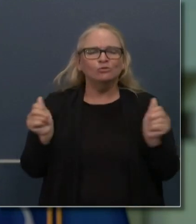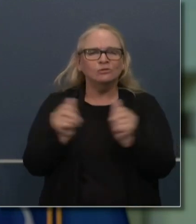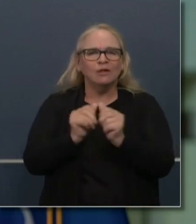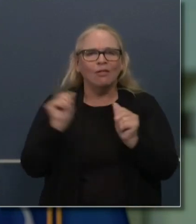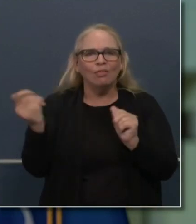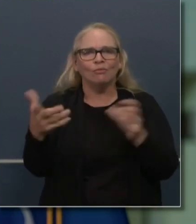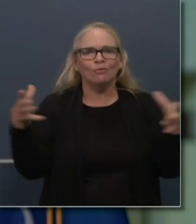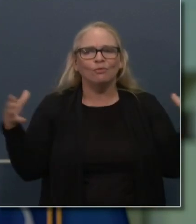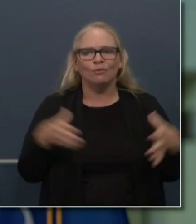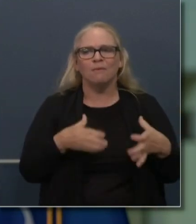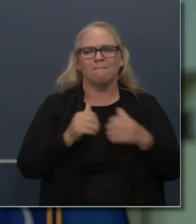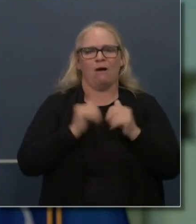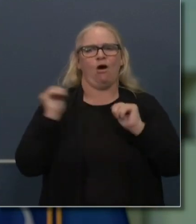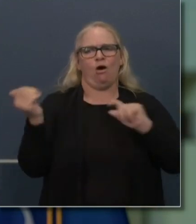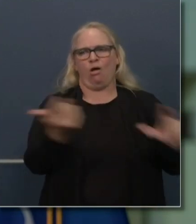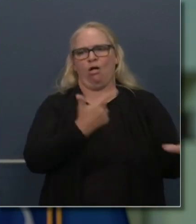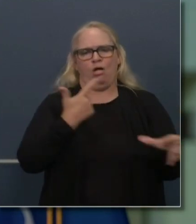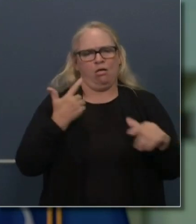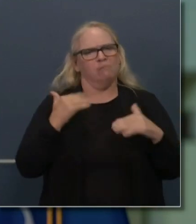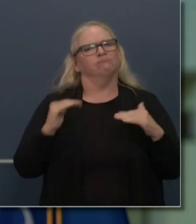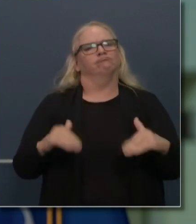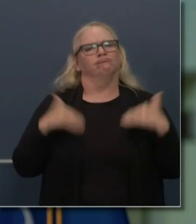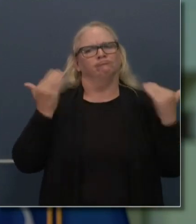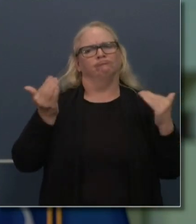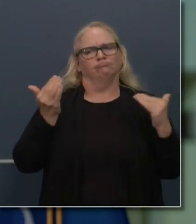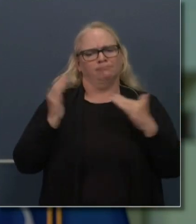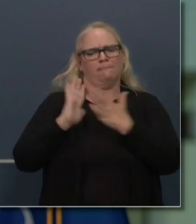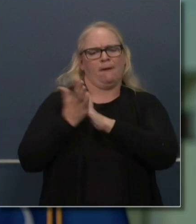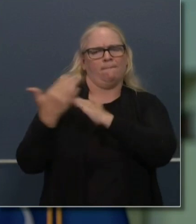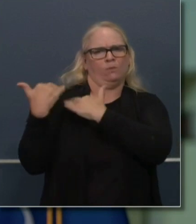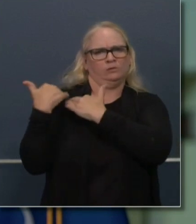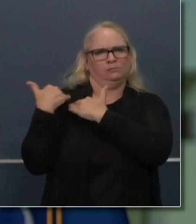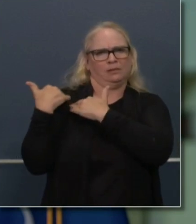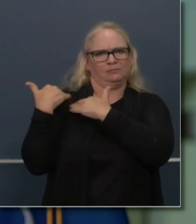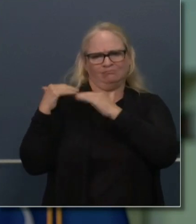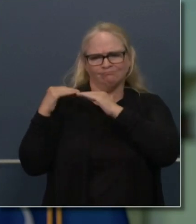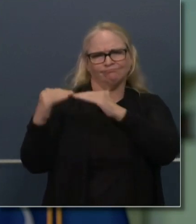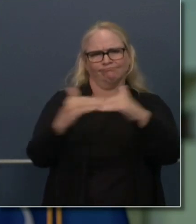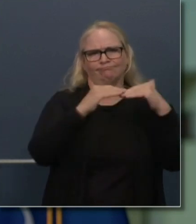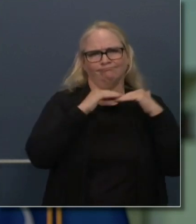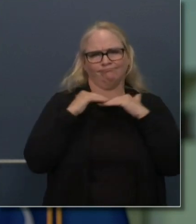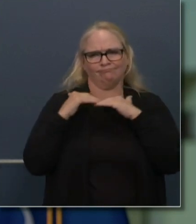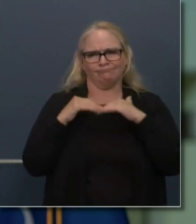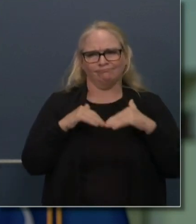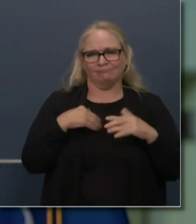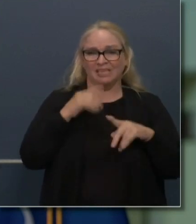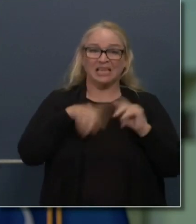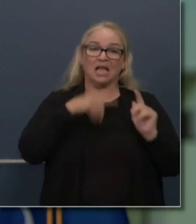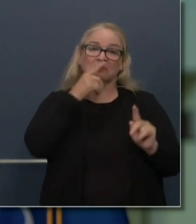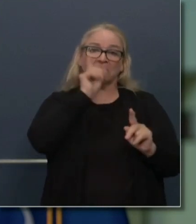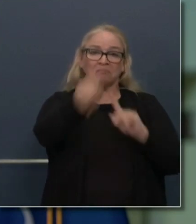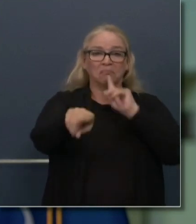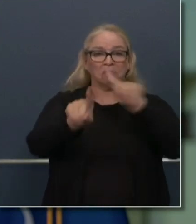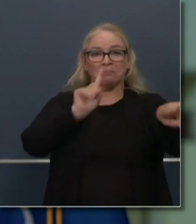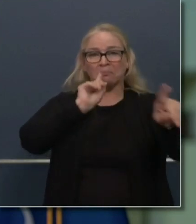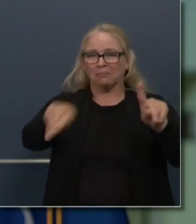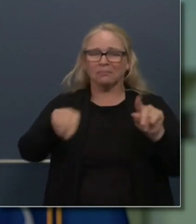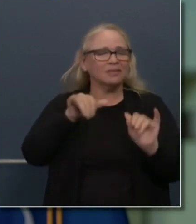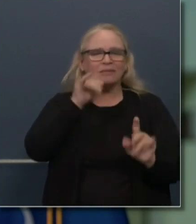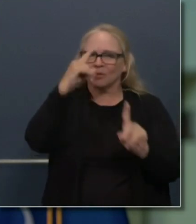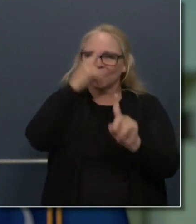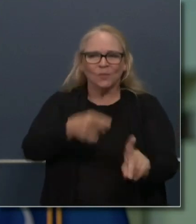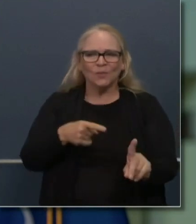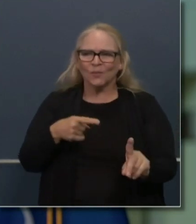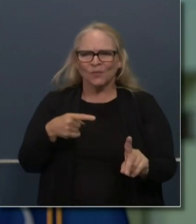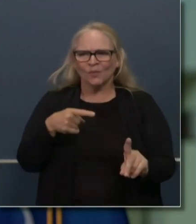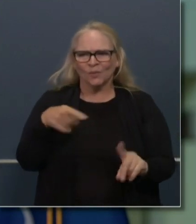higher level of accountability and expectation. I can't demand anything of people that they're not willing to do on their own. I just hope to